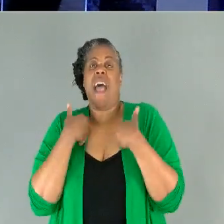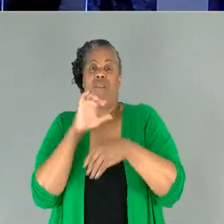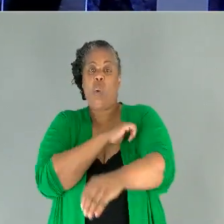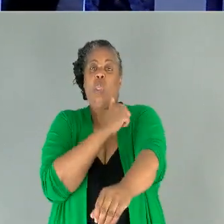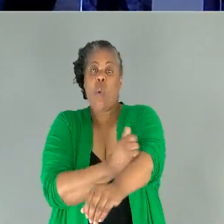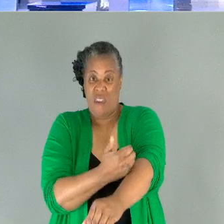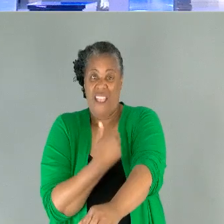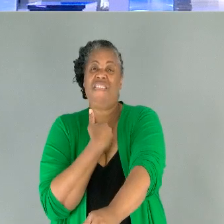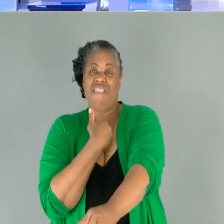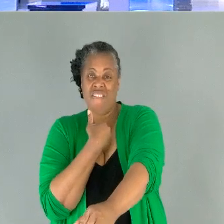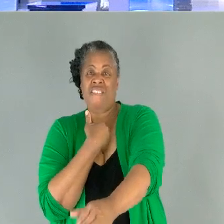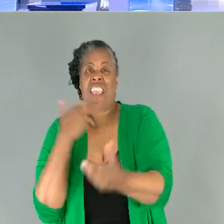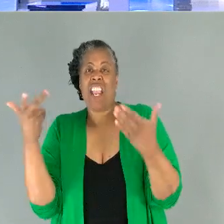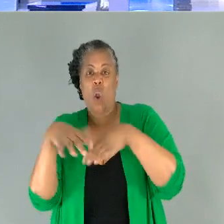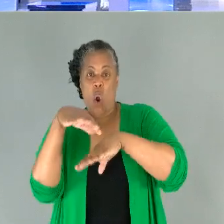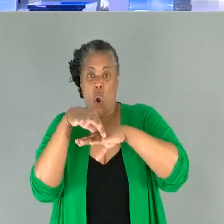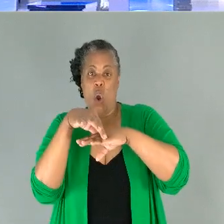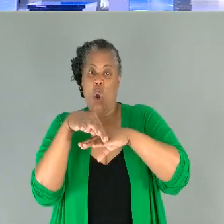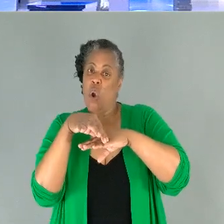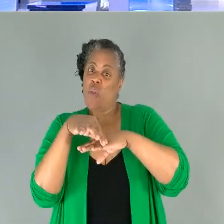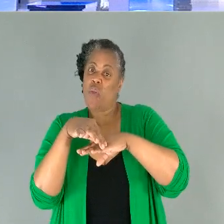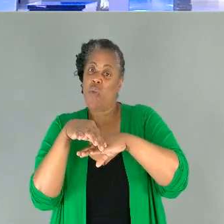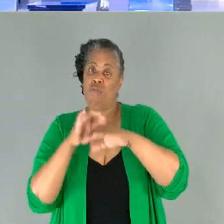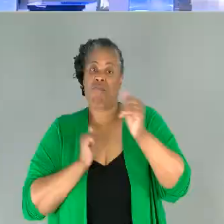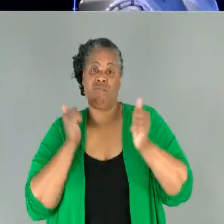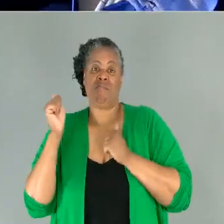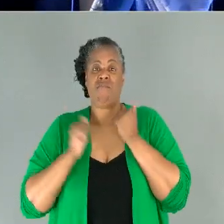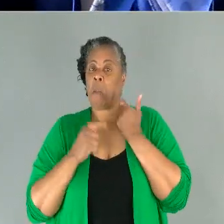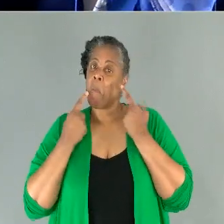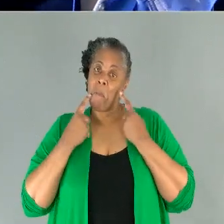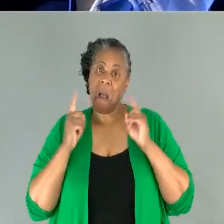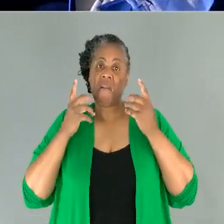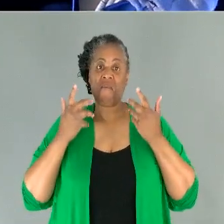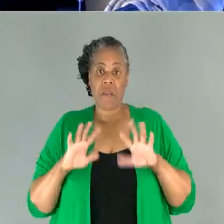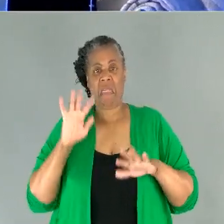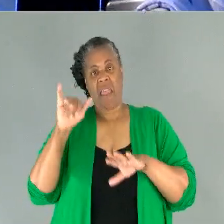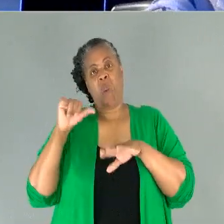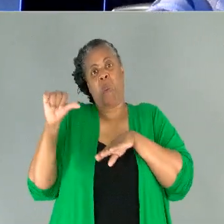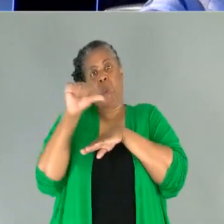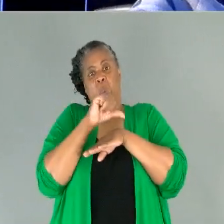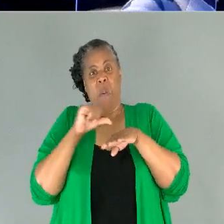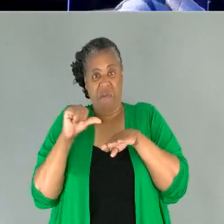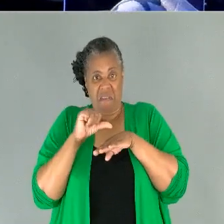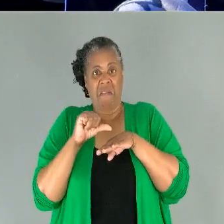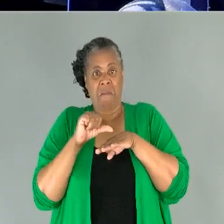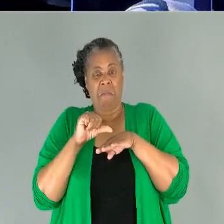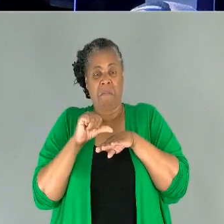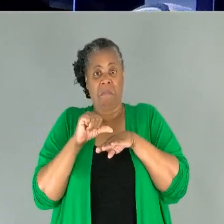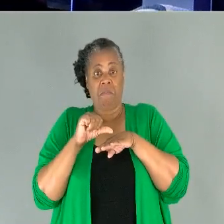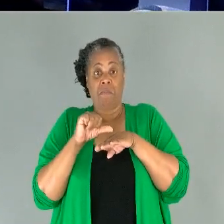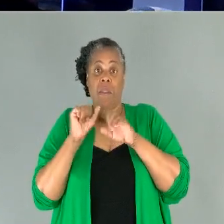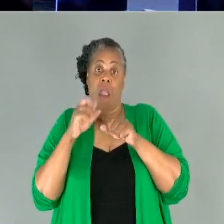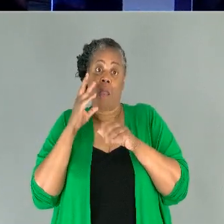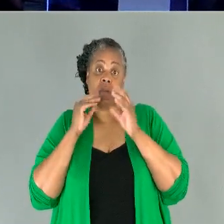authority on the earth, in the earth. And that anointing is